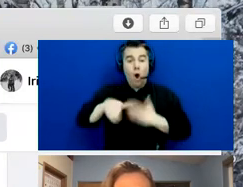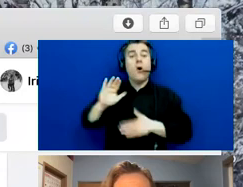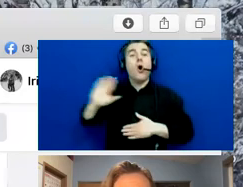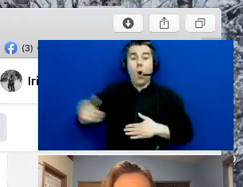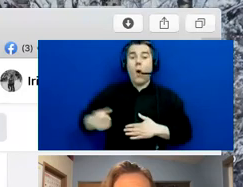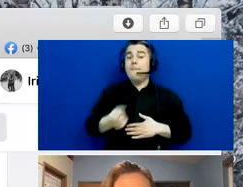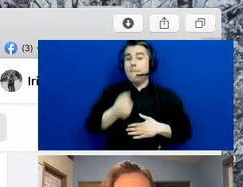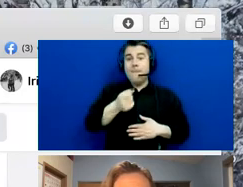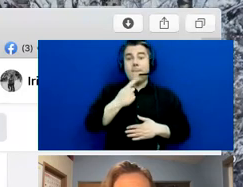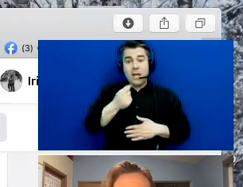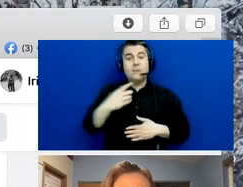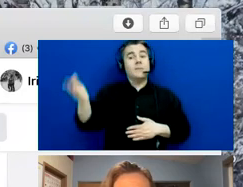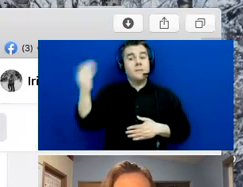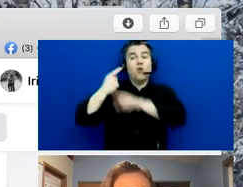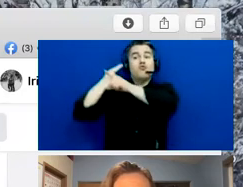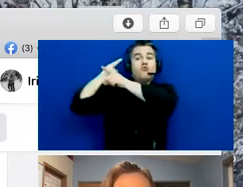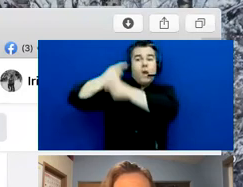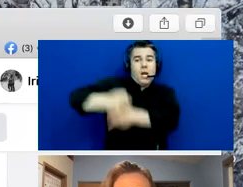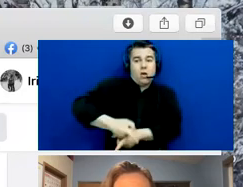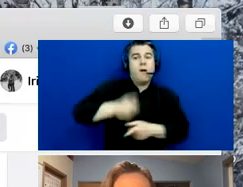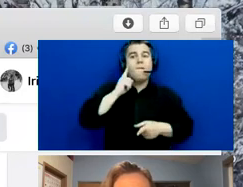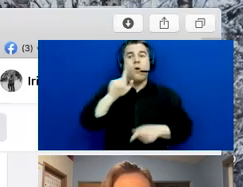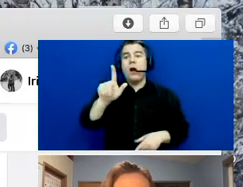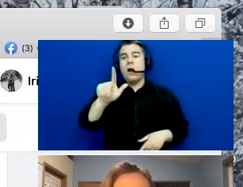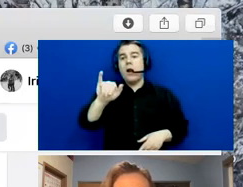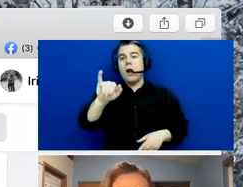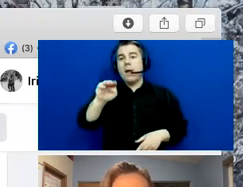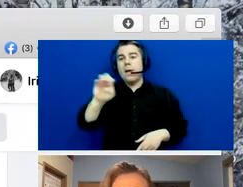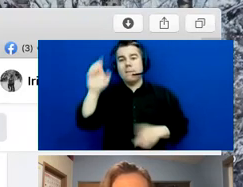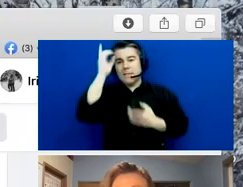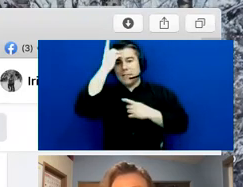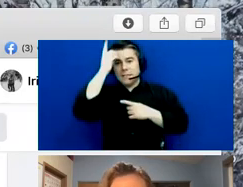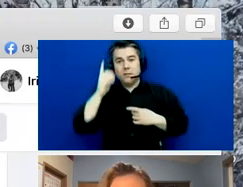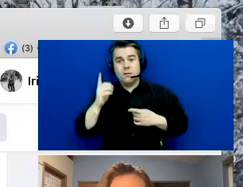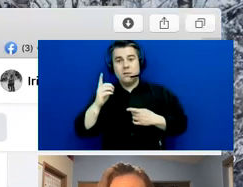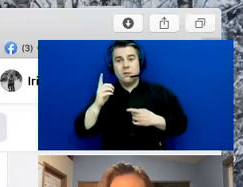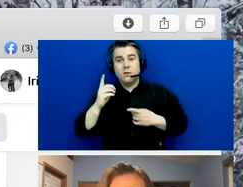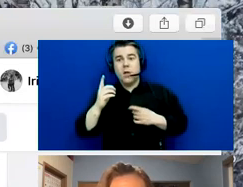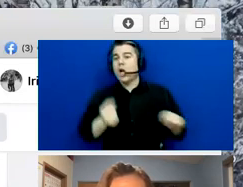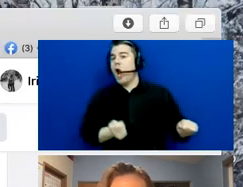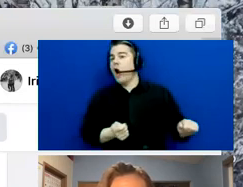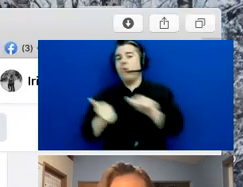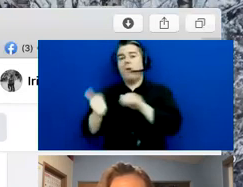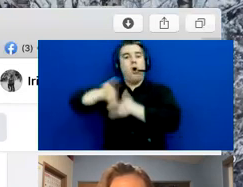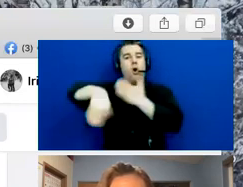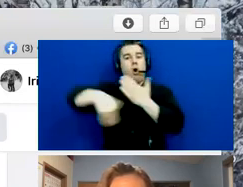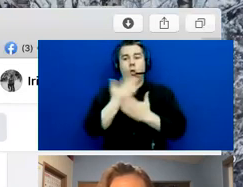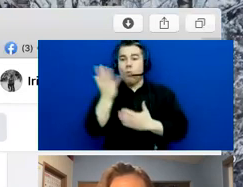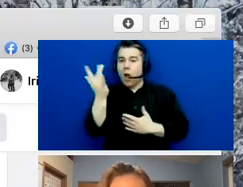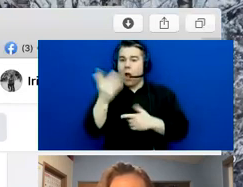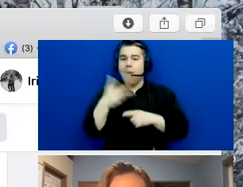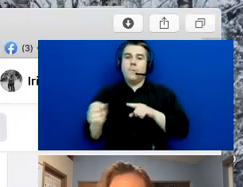she was taking on a regular basis for Lyme disease. And she got rid of all of them because she started